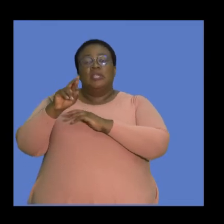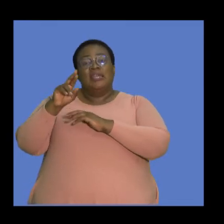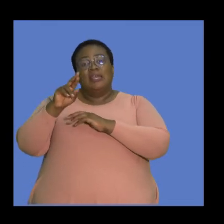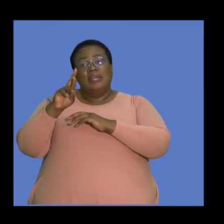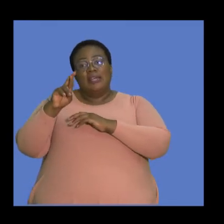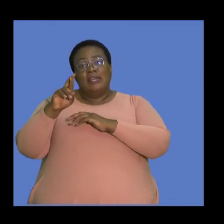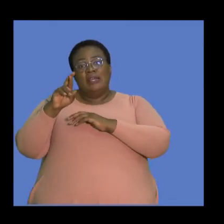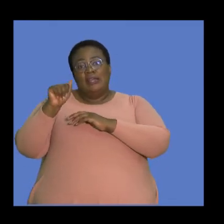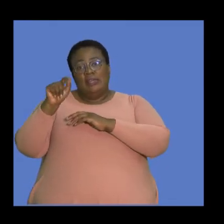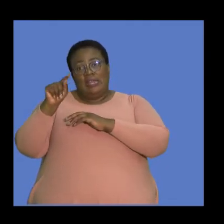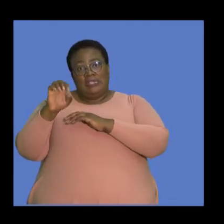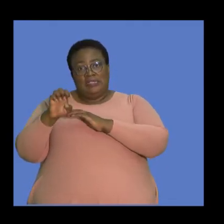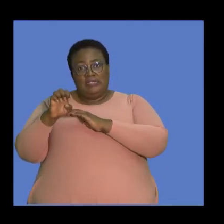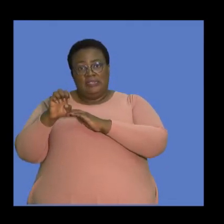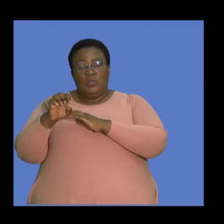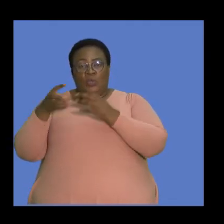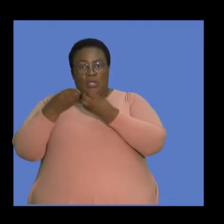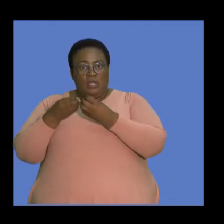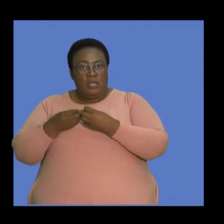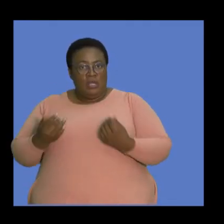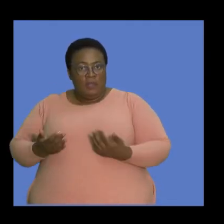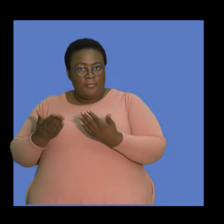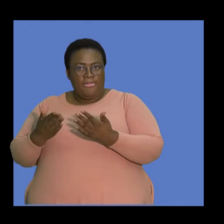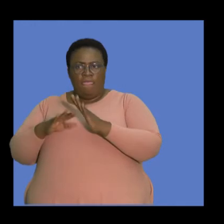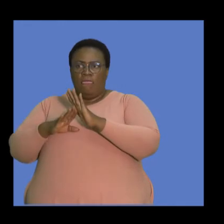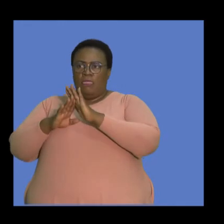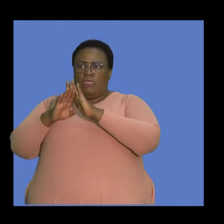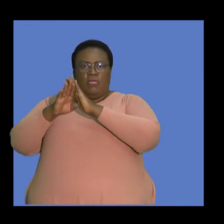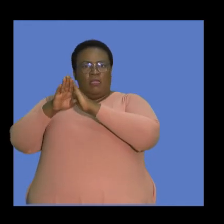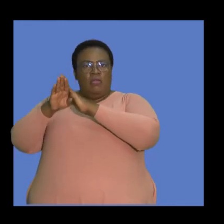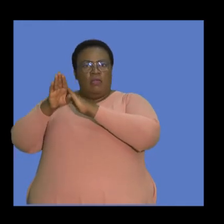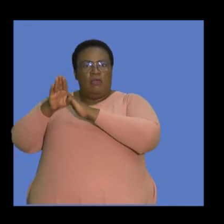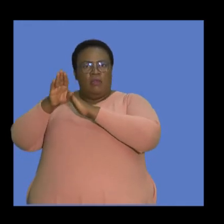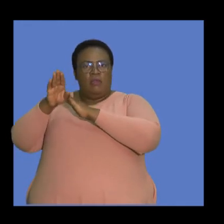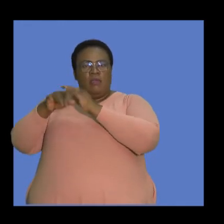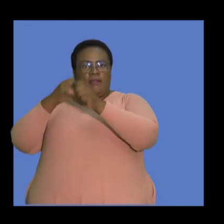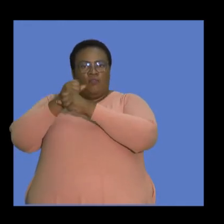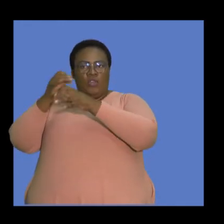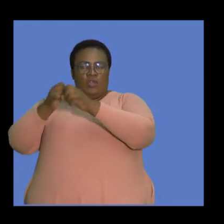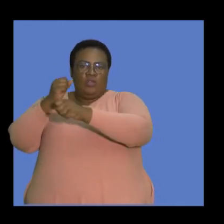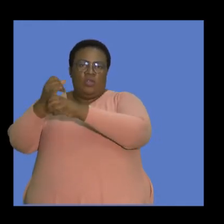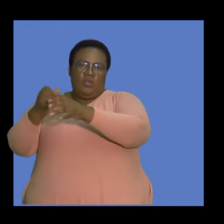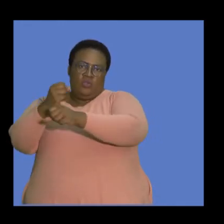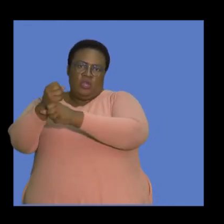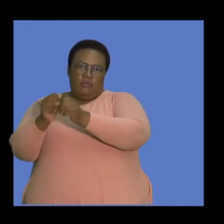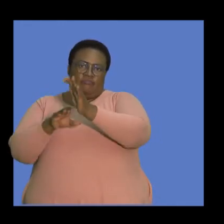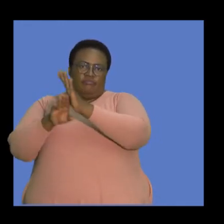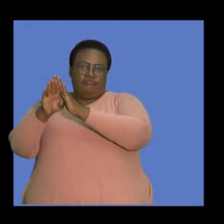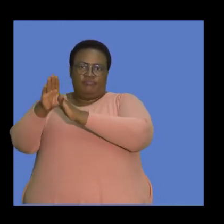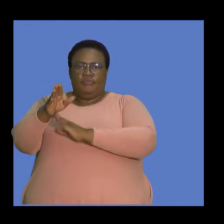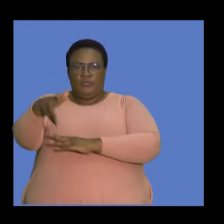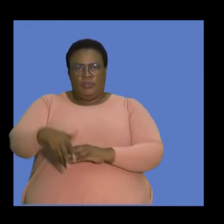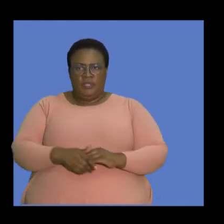at which the price of goods and services increase every year, right? This is an every year